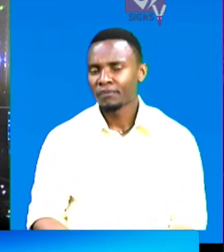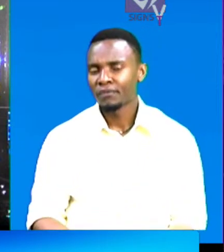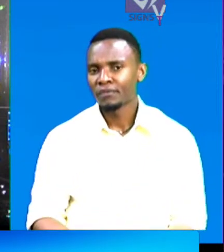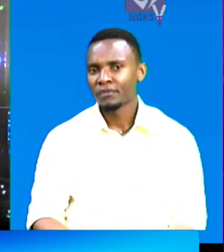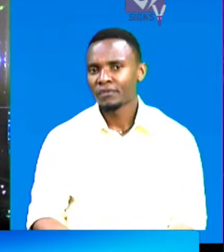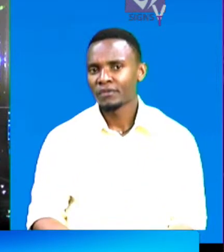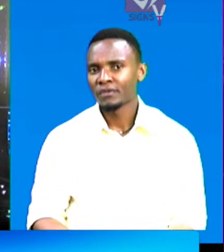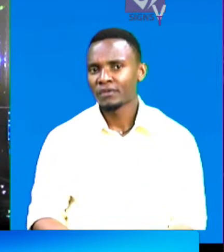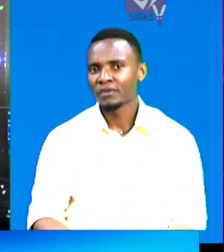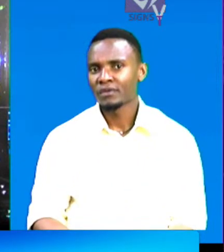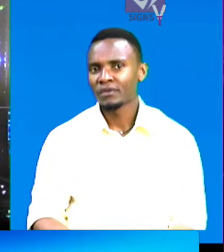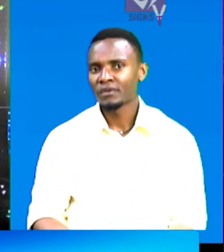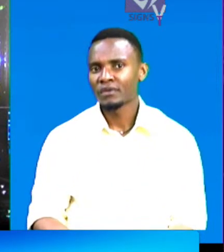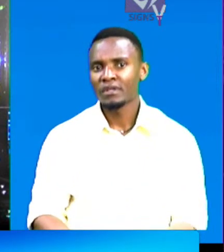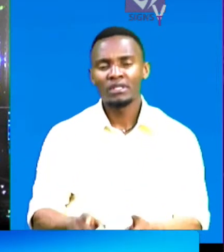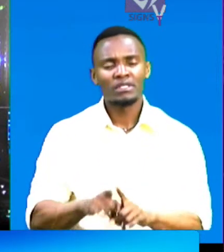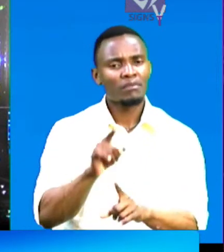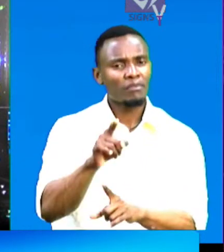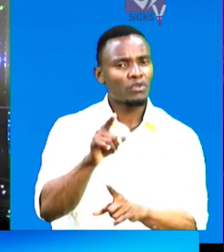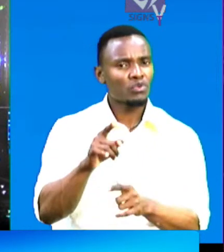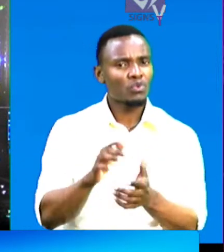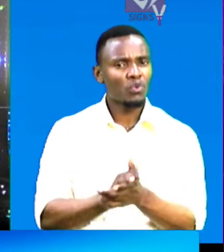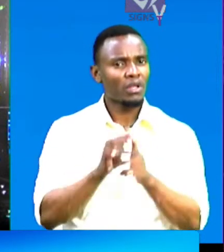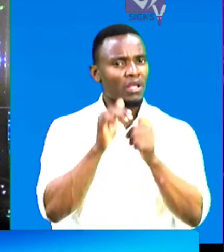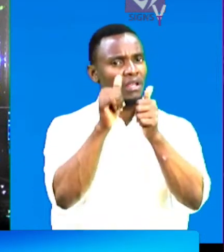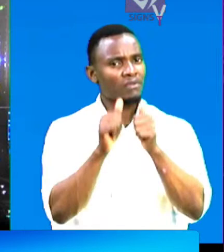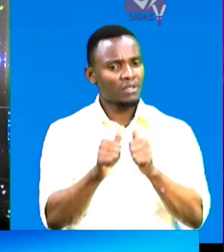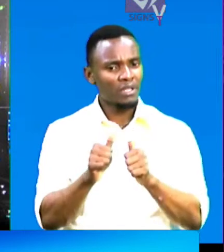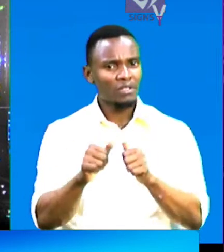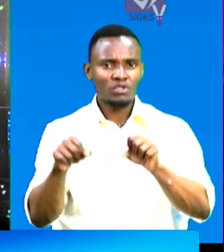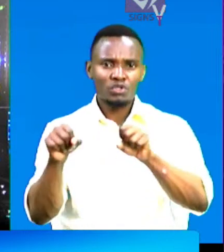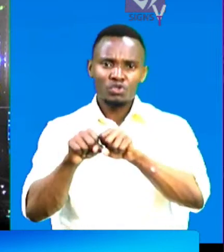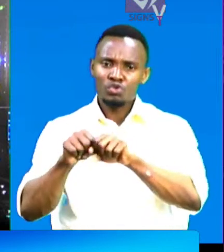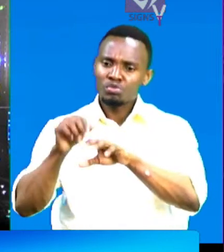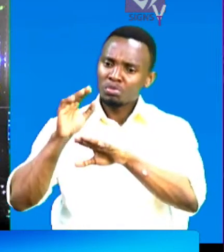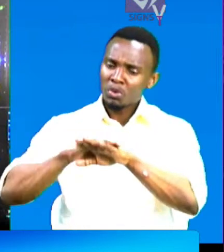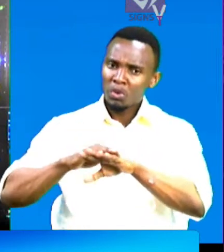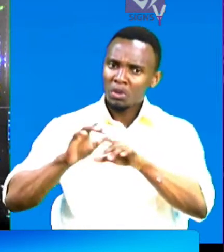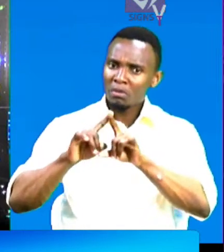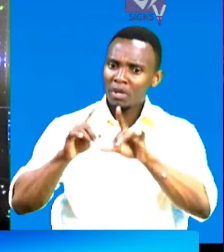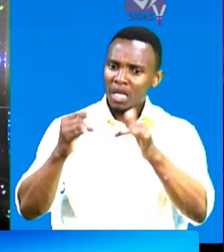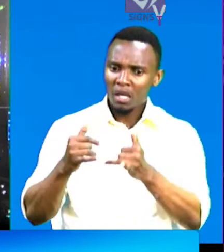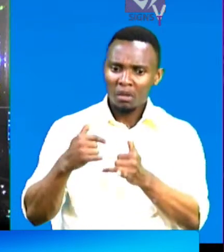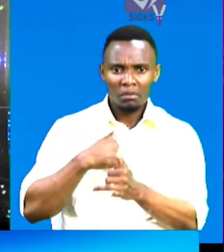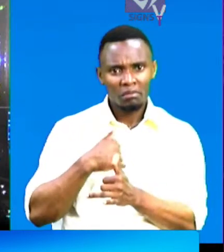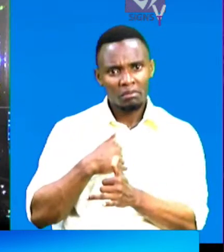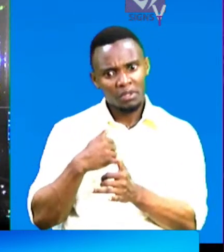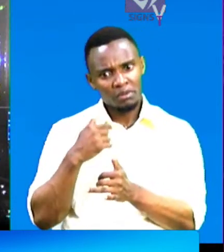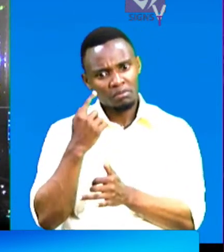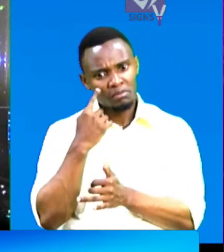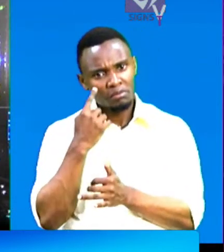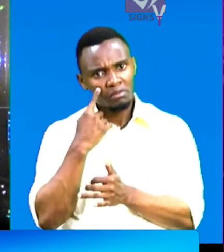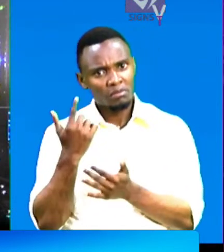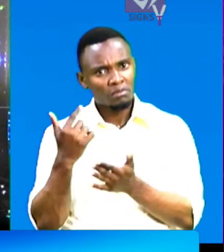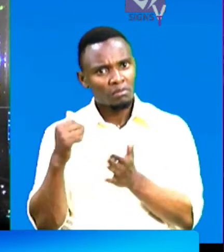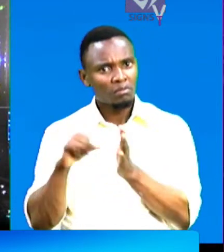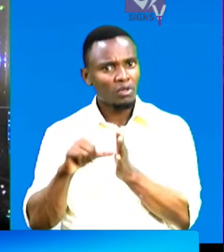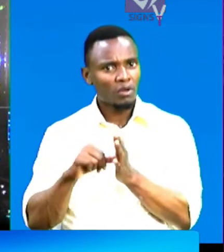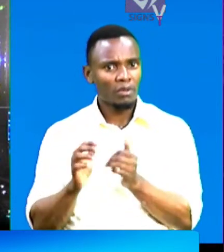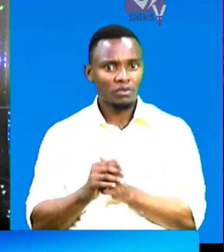And I saw that you advertised the shoes are good. What happened? So he had